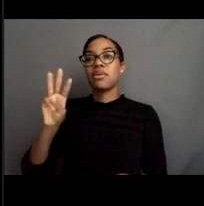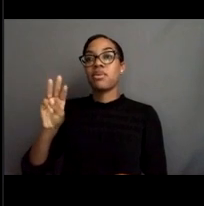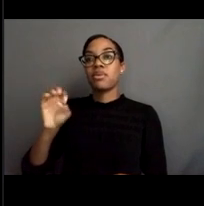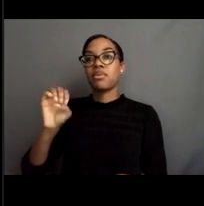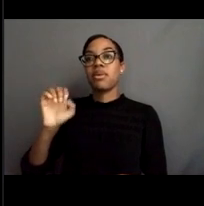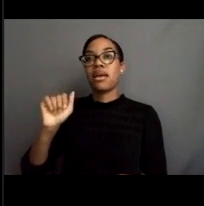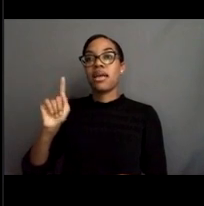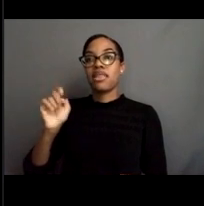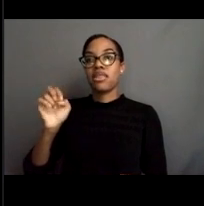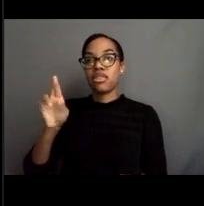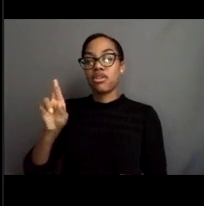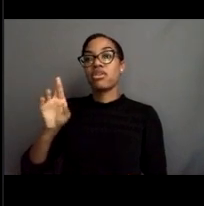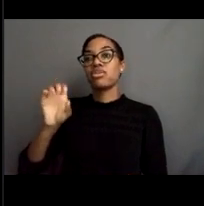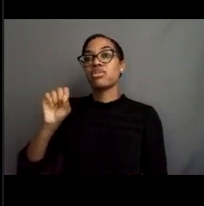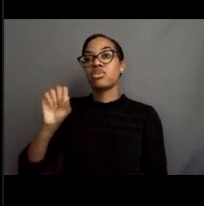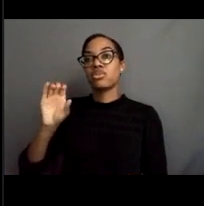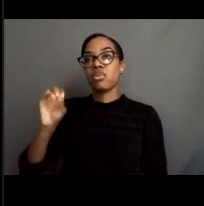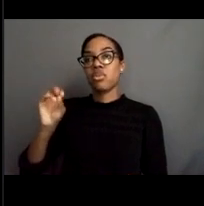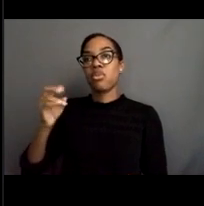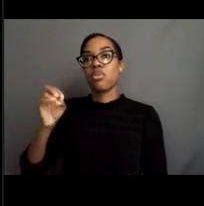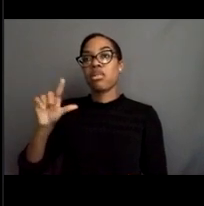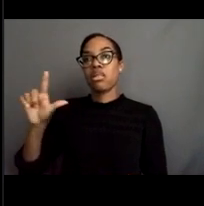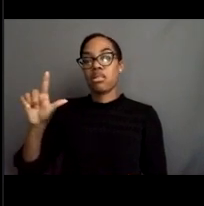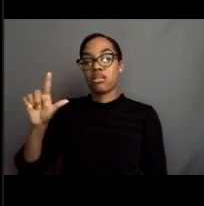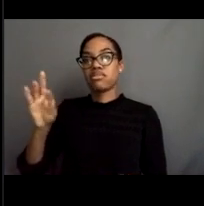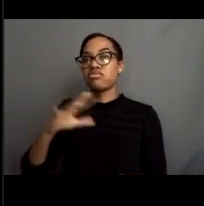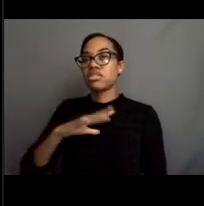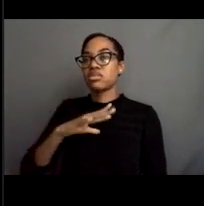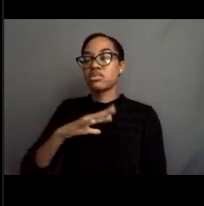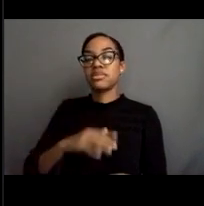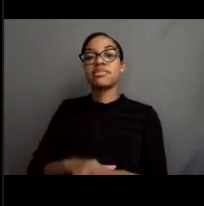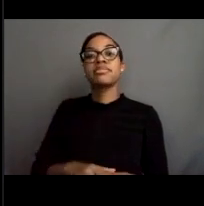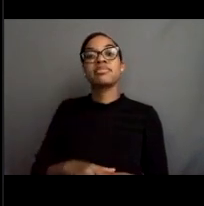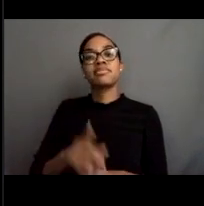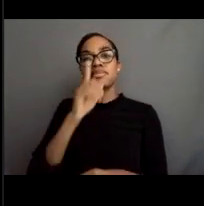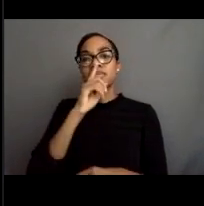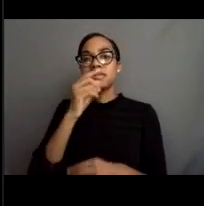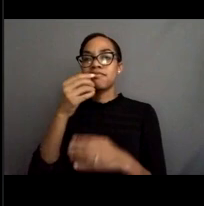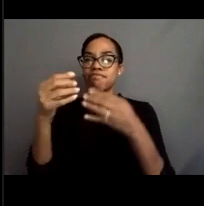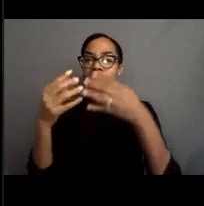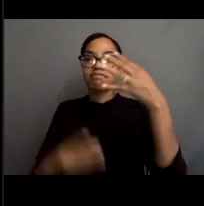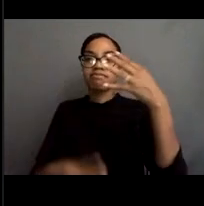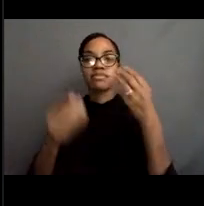have a lot of good information about more about weather balloons in every place where they're launched.